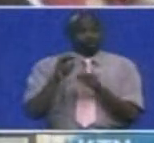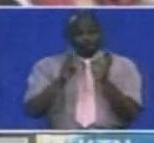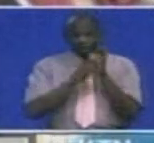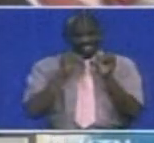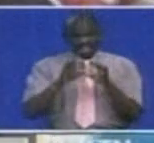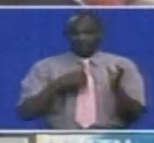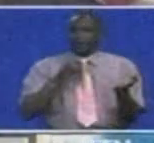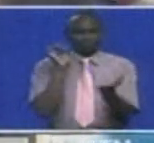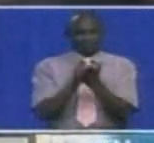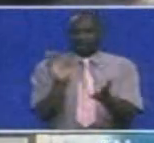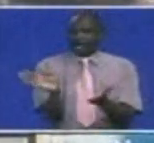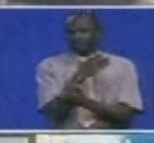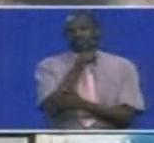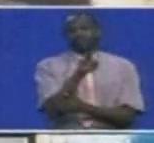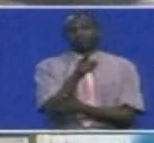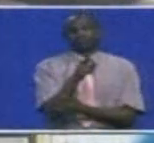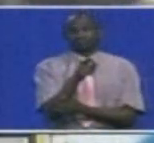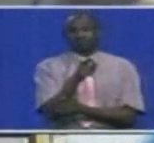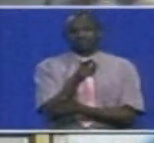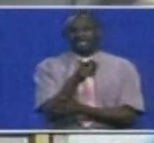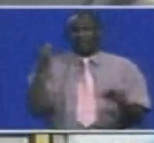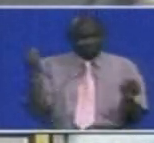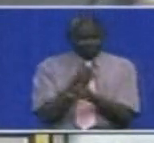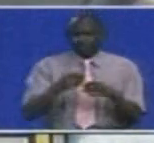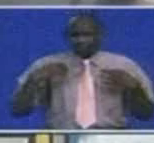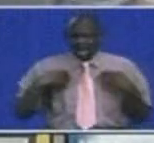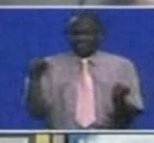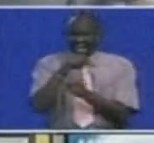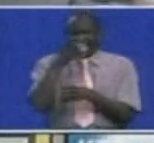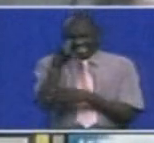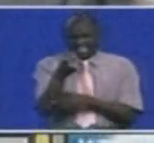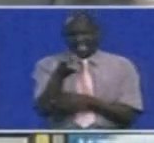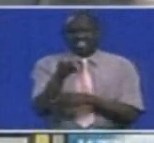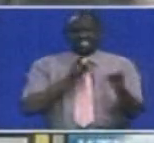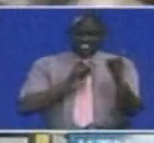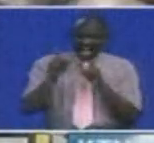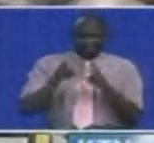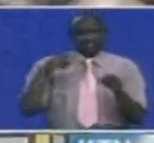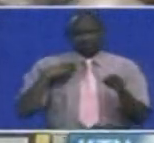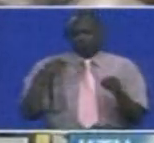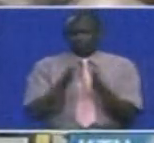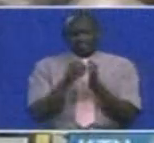tutafukuza wakwende. Hatuwezi kuwa na magari ambayo inatembea na impunity.